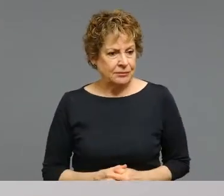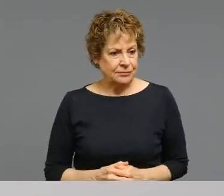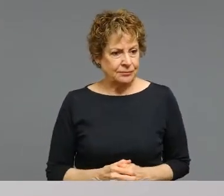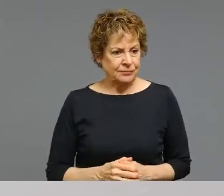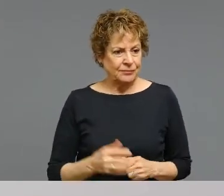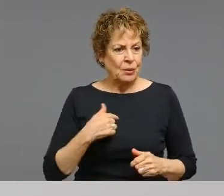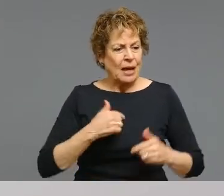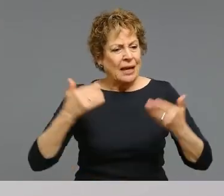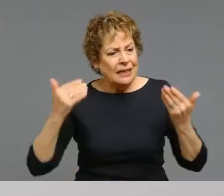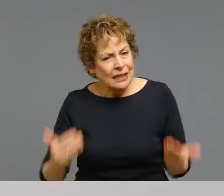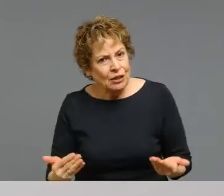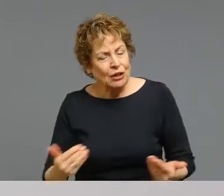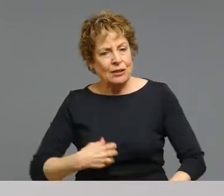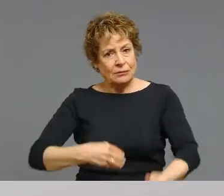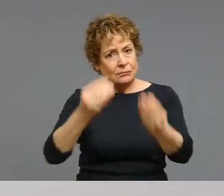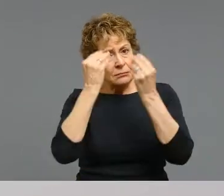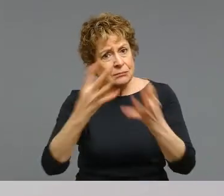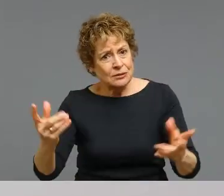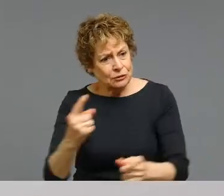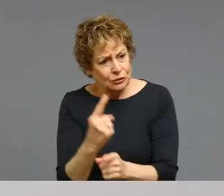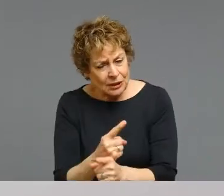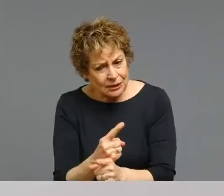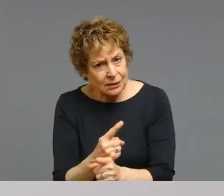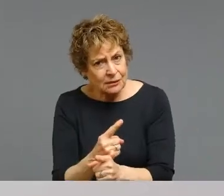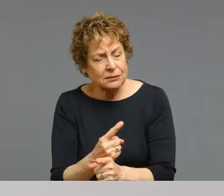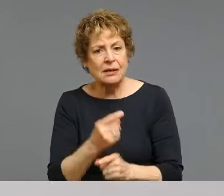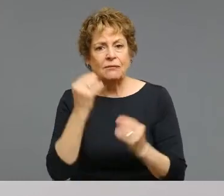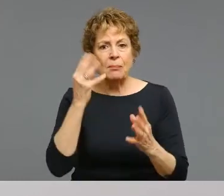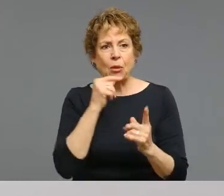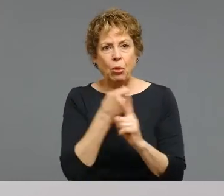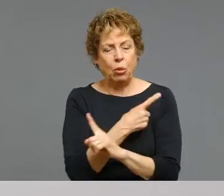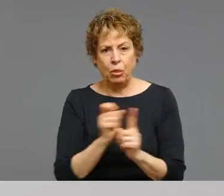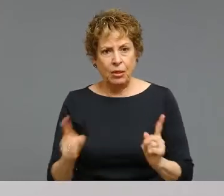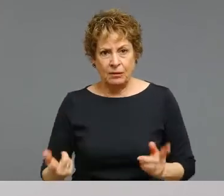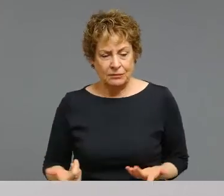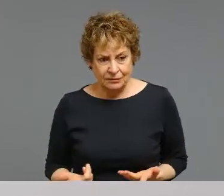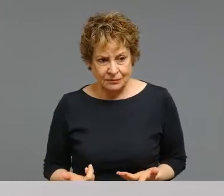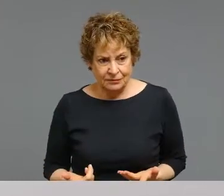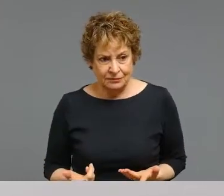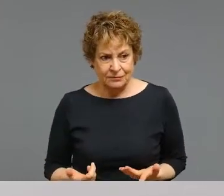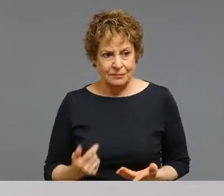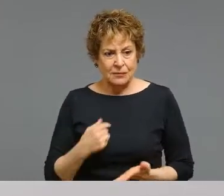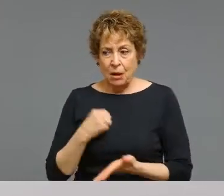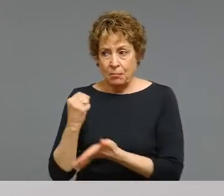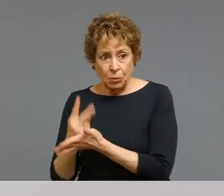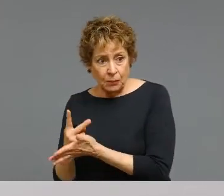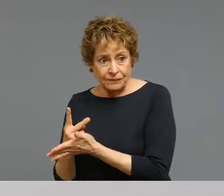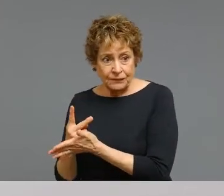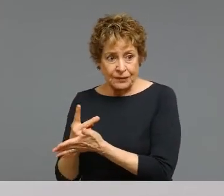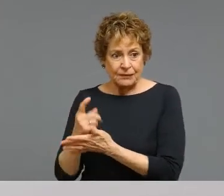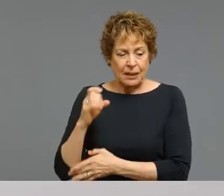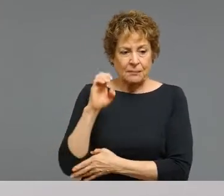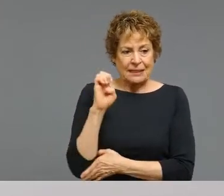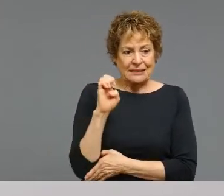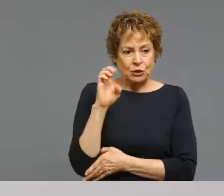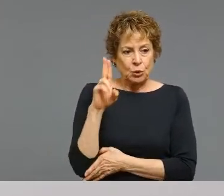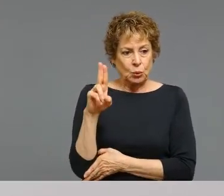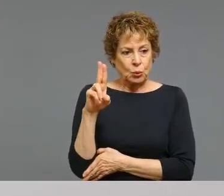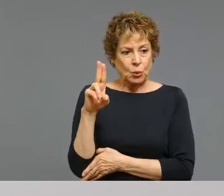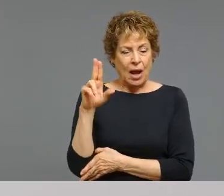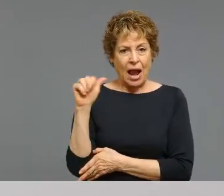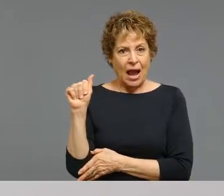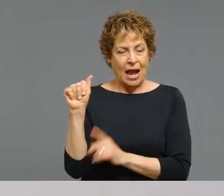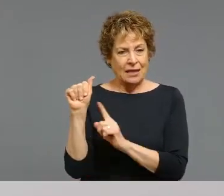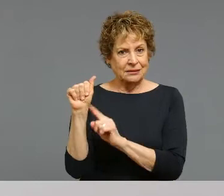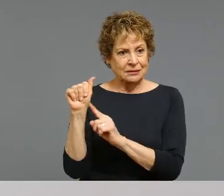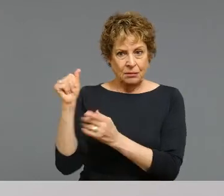of things through the pandemic that have been approved through an EUA. It's a mechanism to quickly get that while they're working on the full approval,